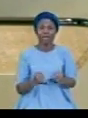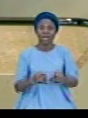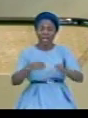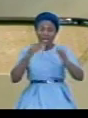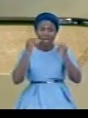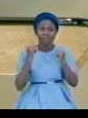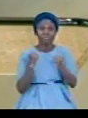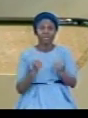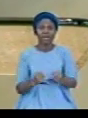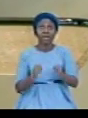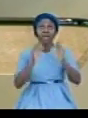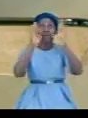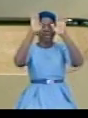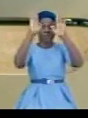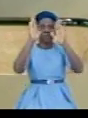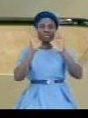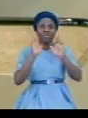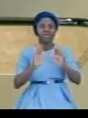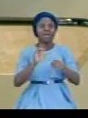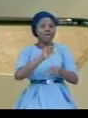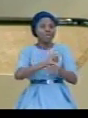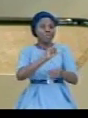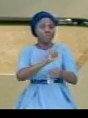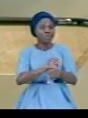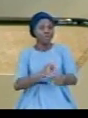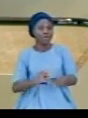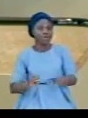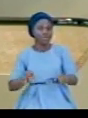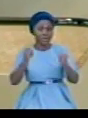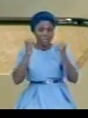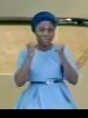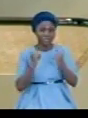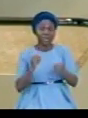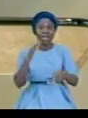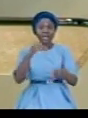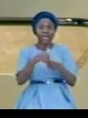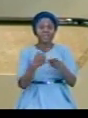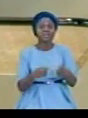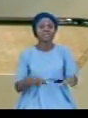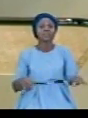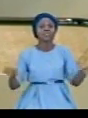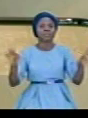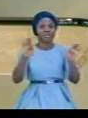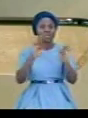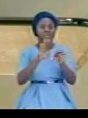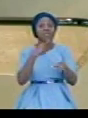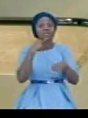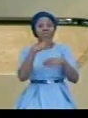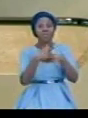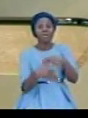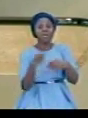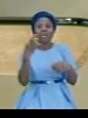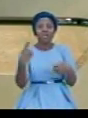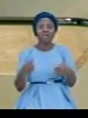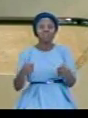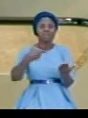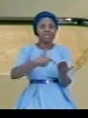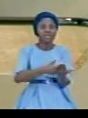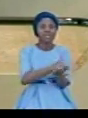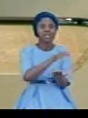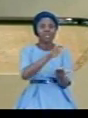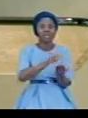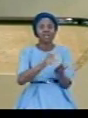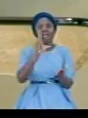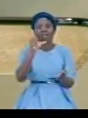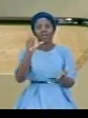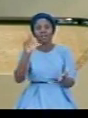Power, wonder working power in the precious blood of the Lamb. There